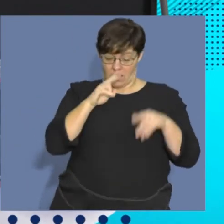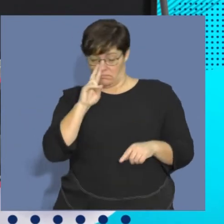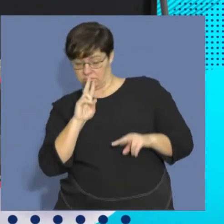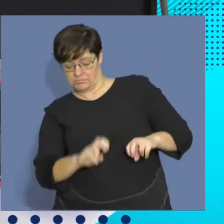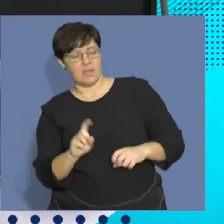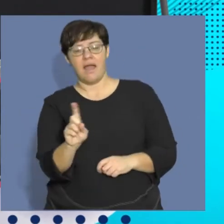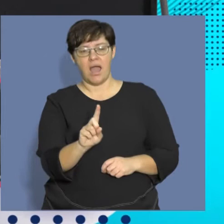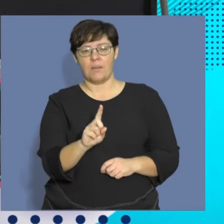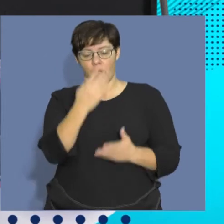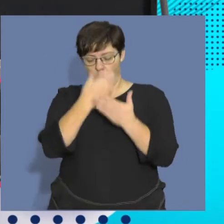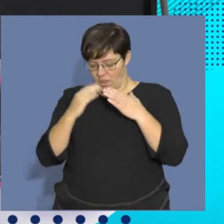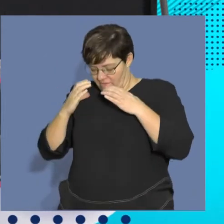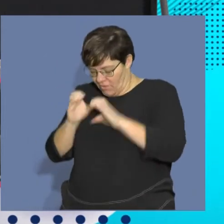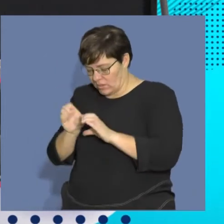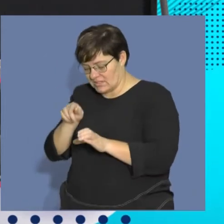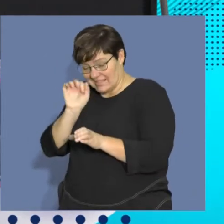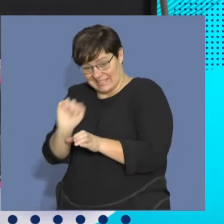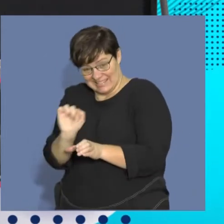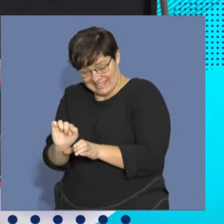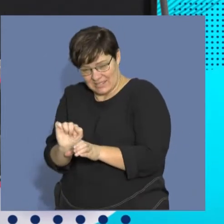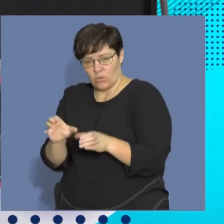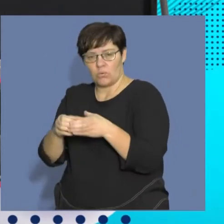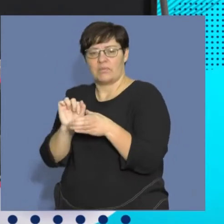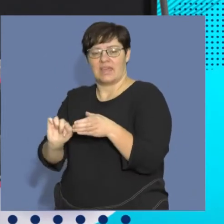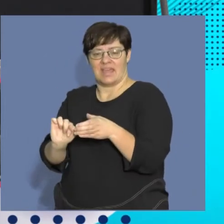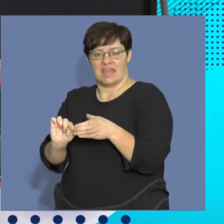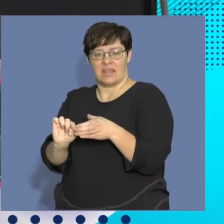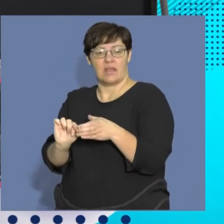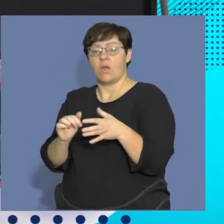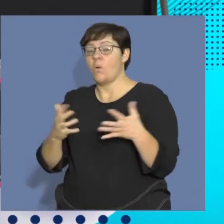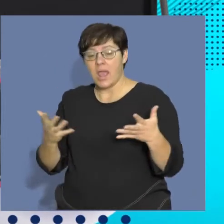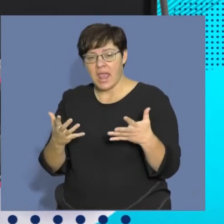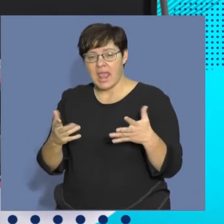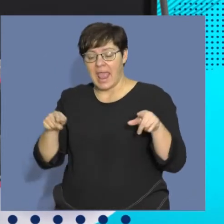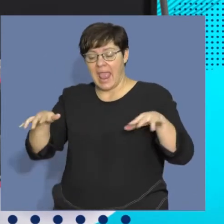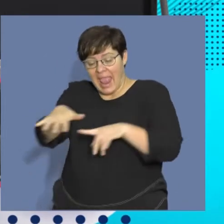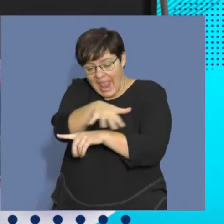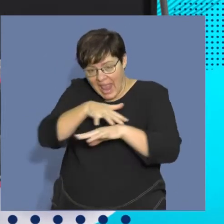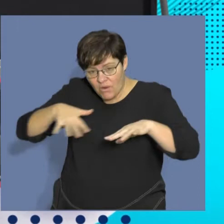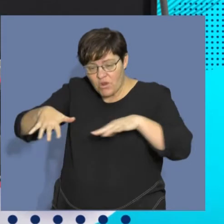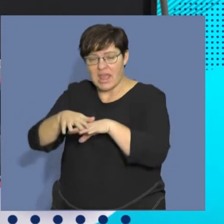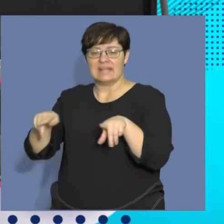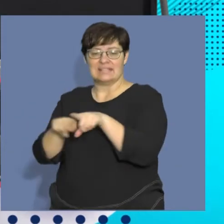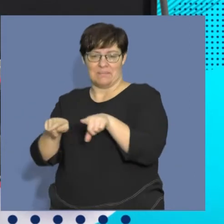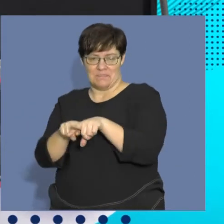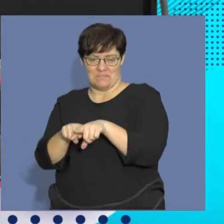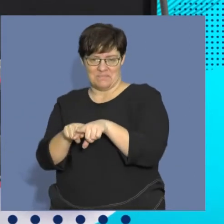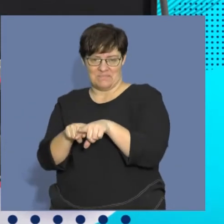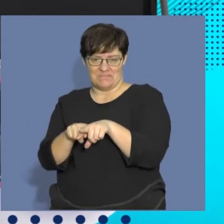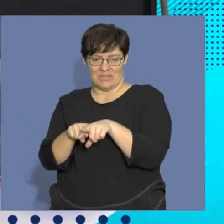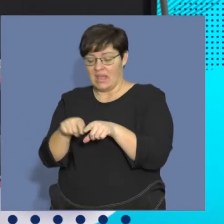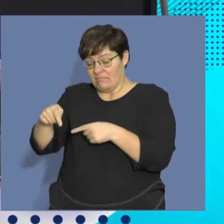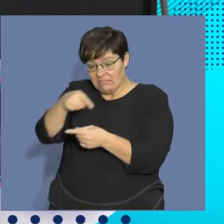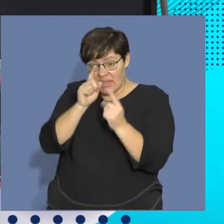looking only at a group of meerkats that live in the same area with the potential